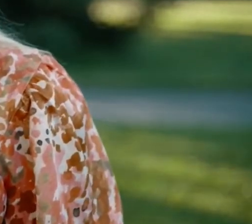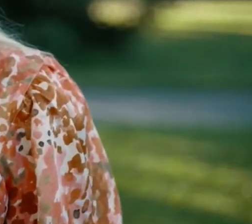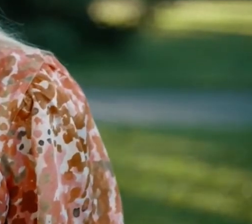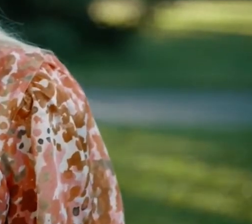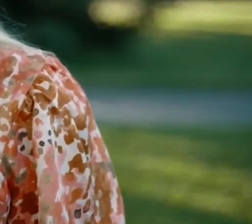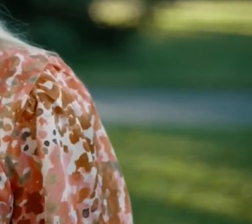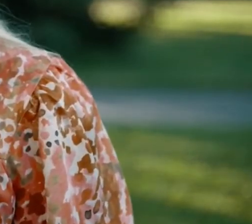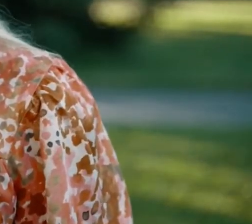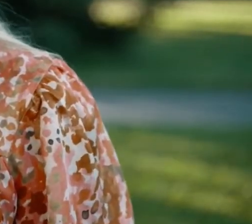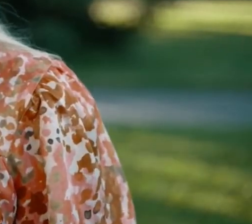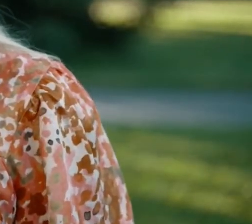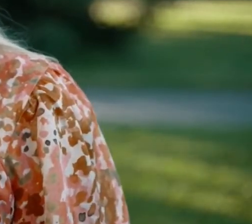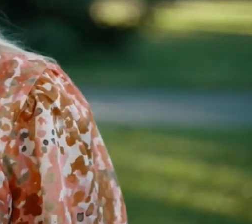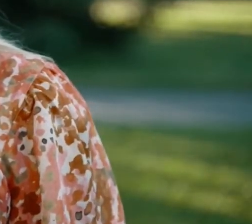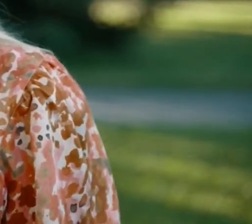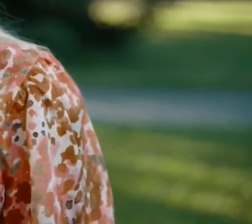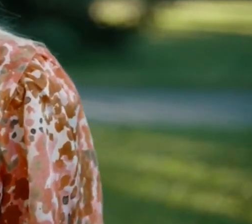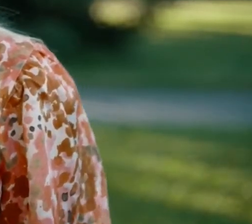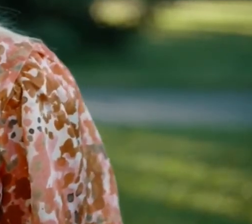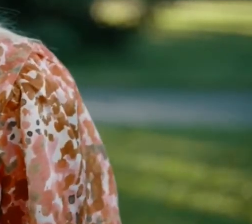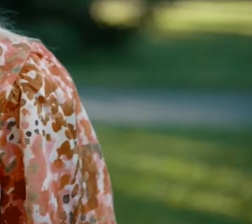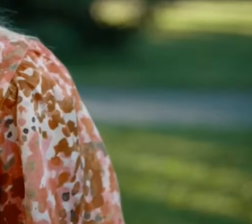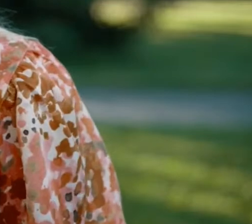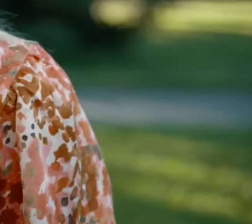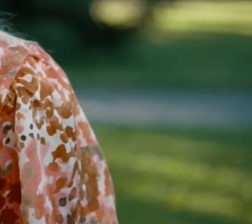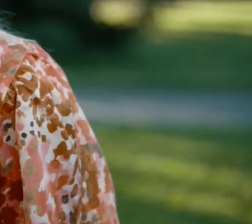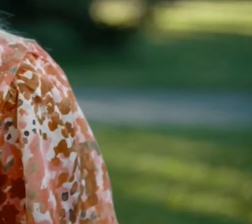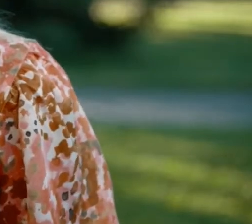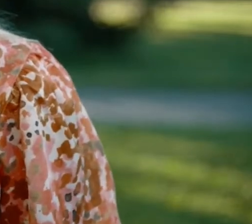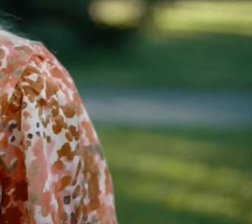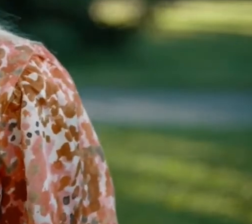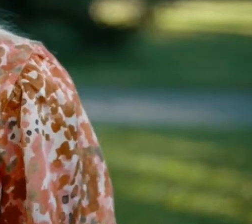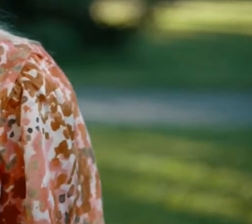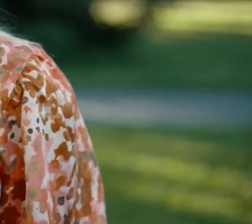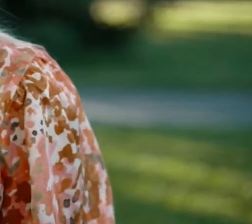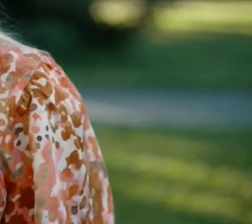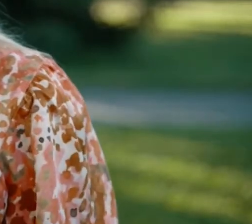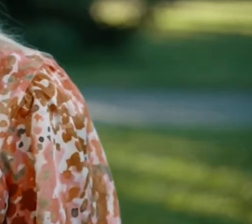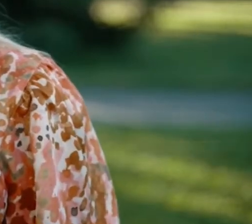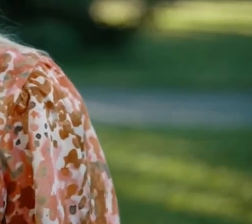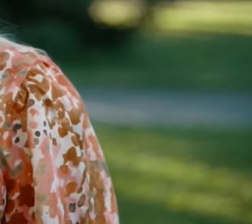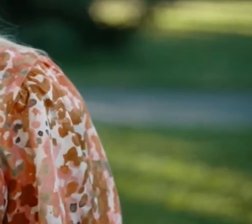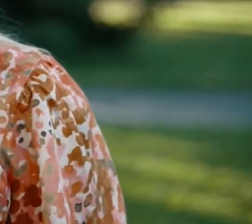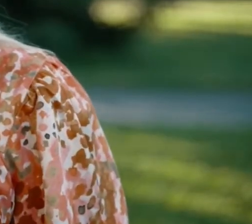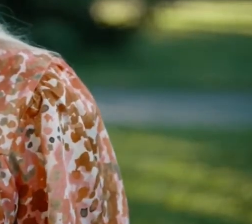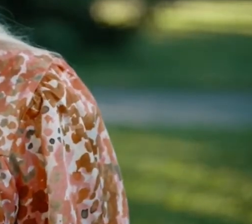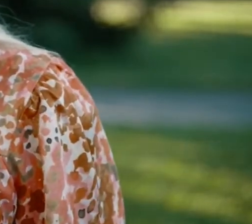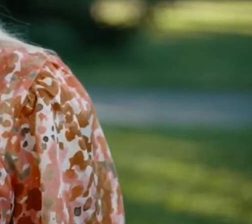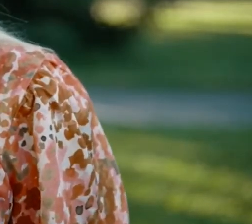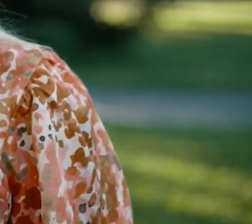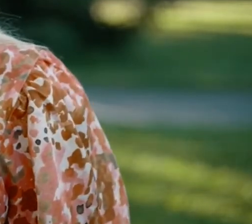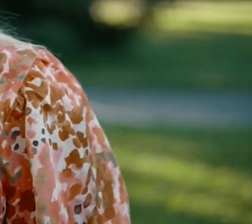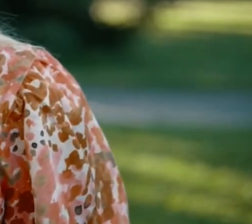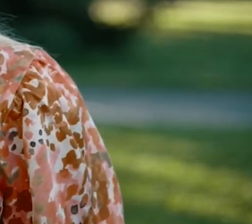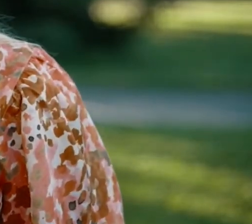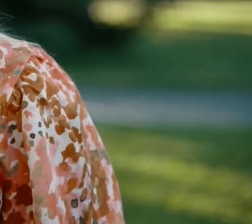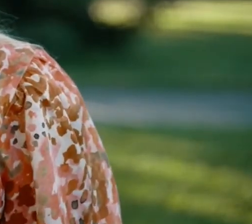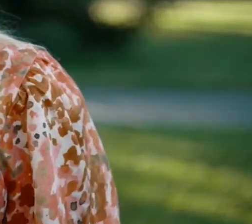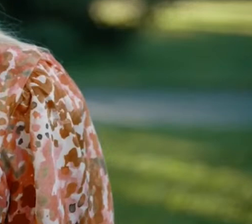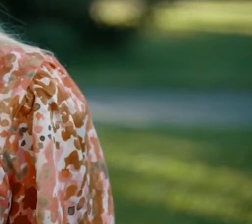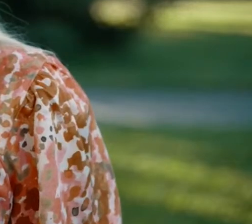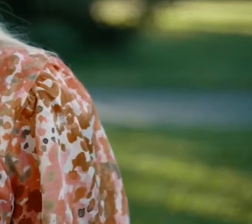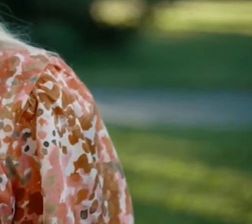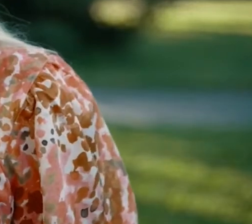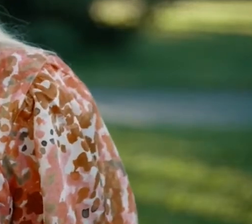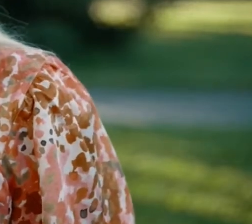the link to pesticide pollution. The Finnish government approved in 2021 a new report on development policy